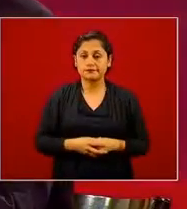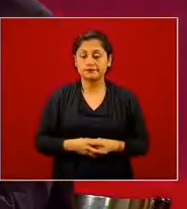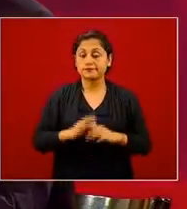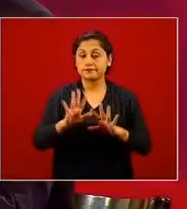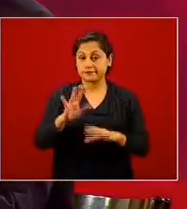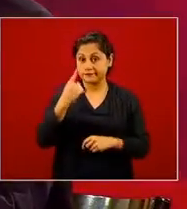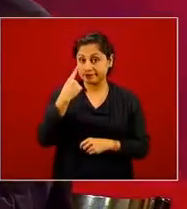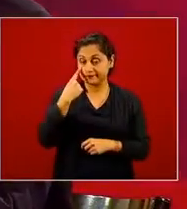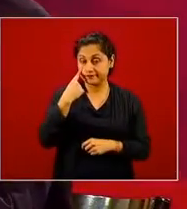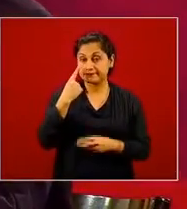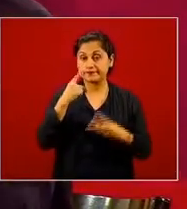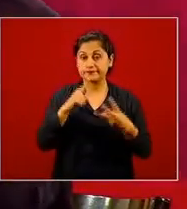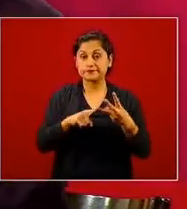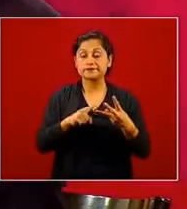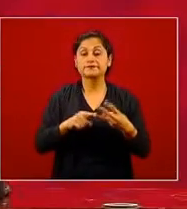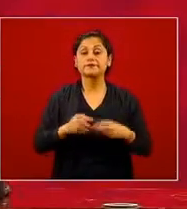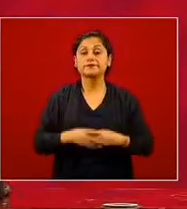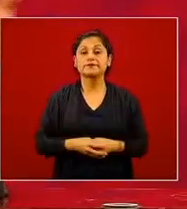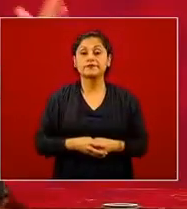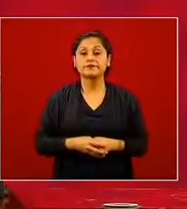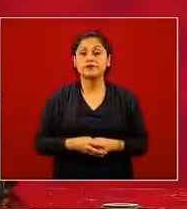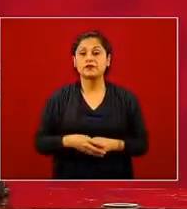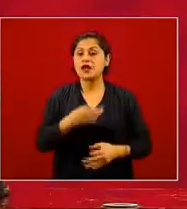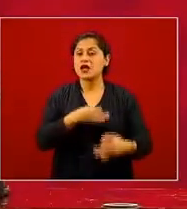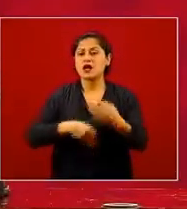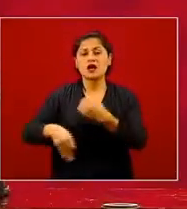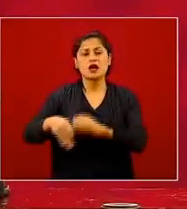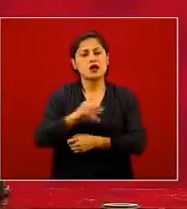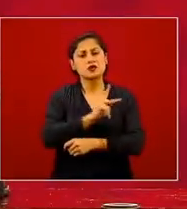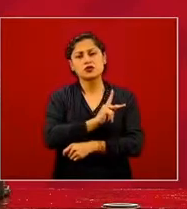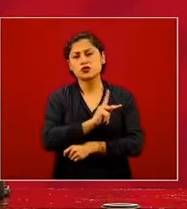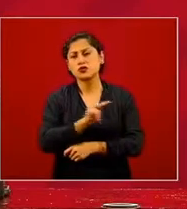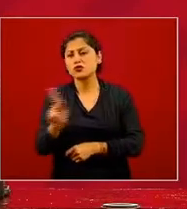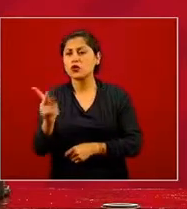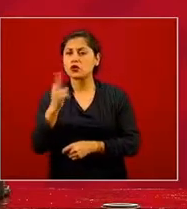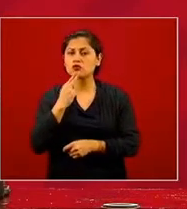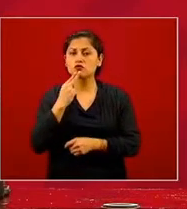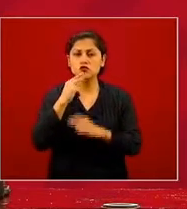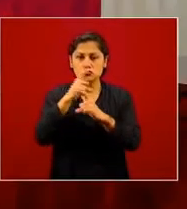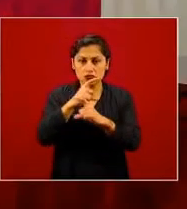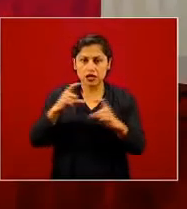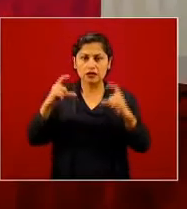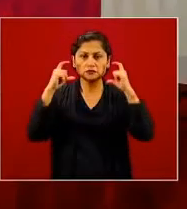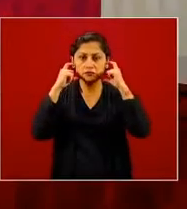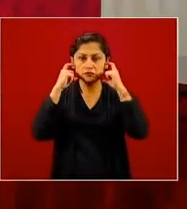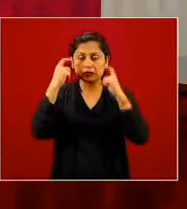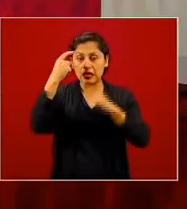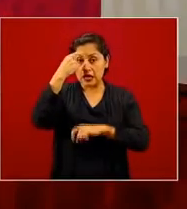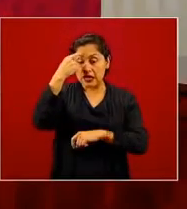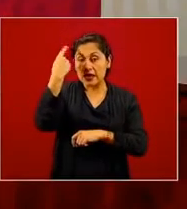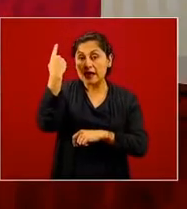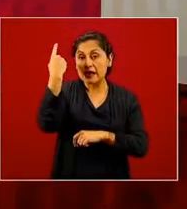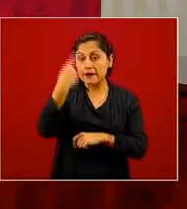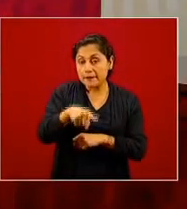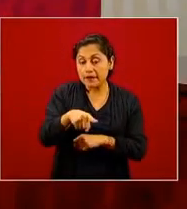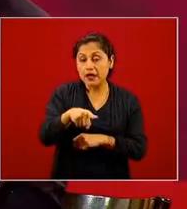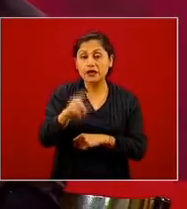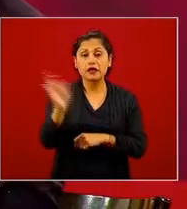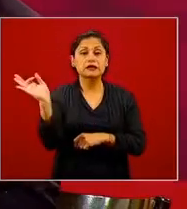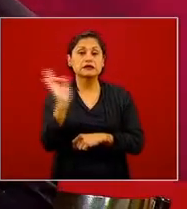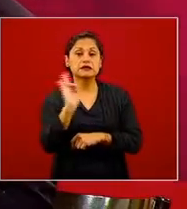the mask doesn't protect the person who's wearing it when from getting infected. So the generalized use